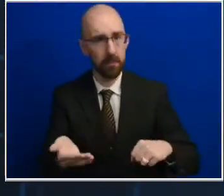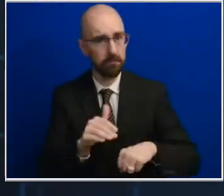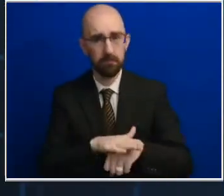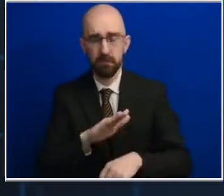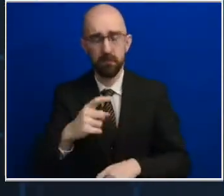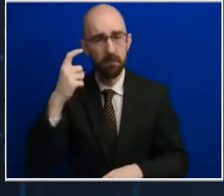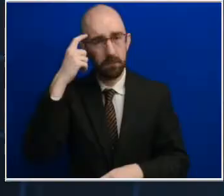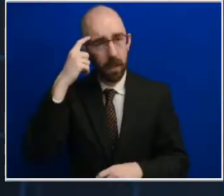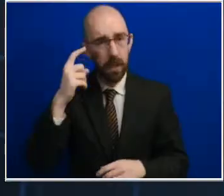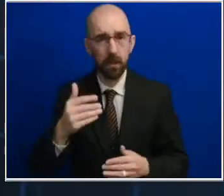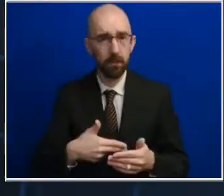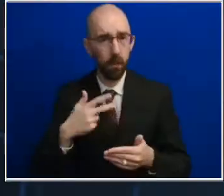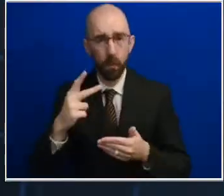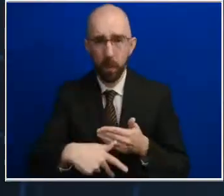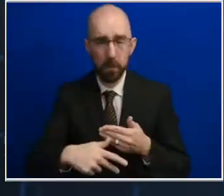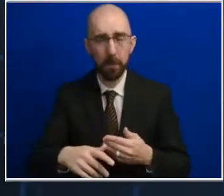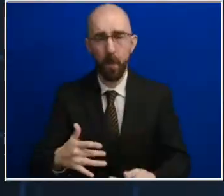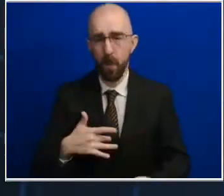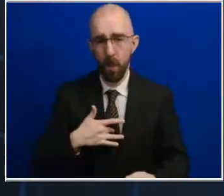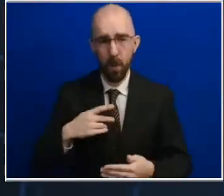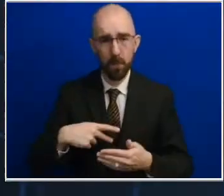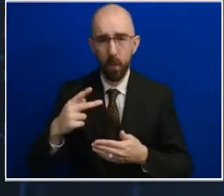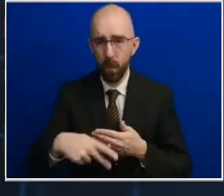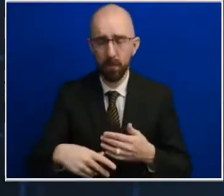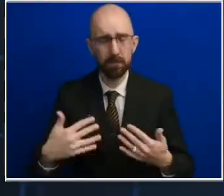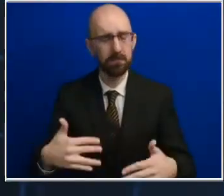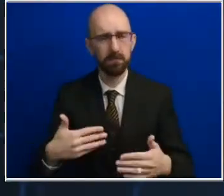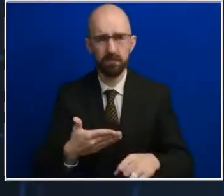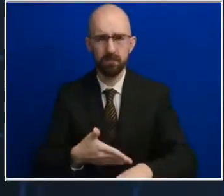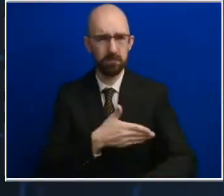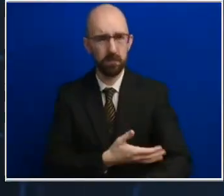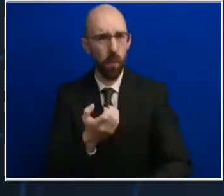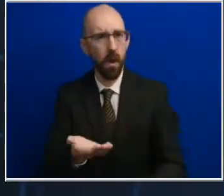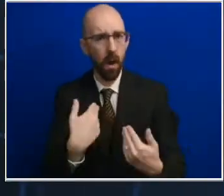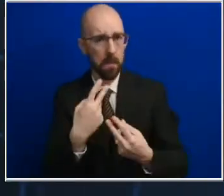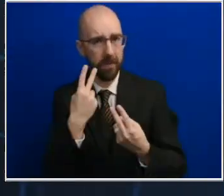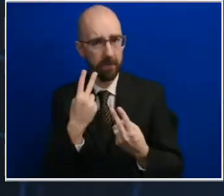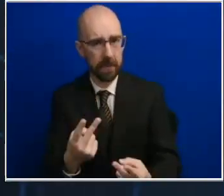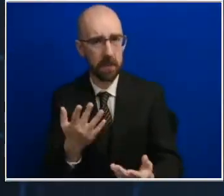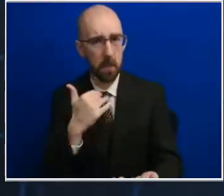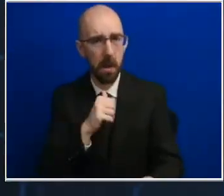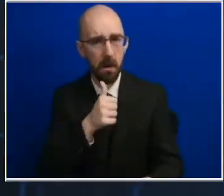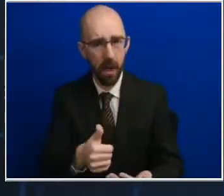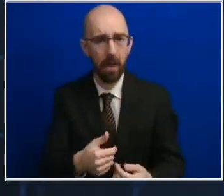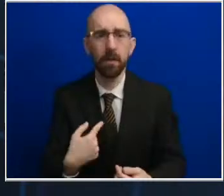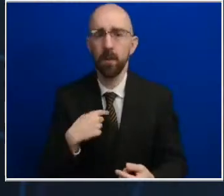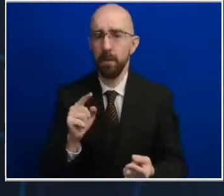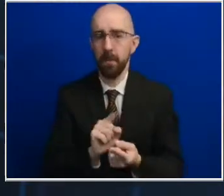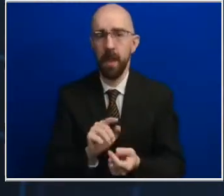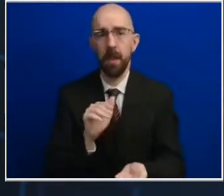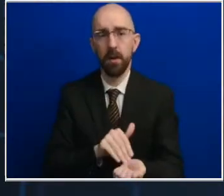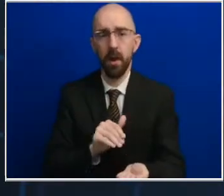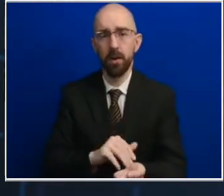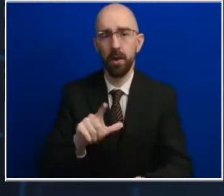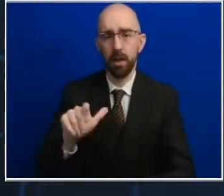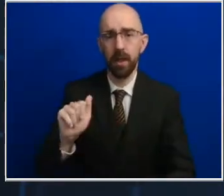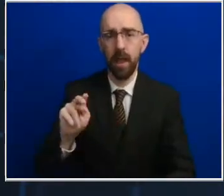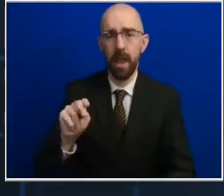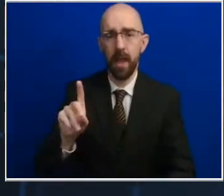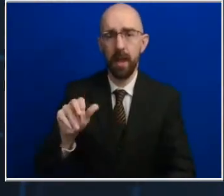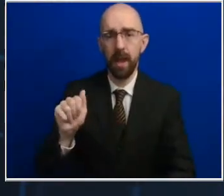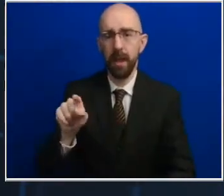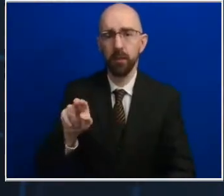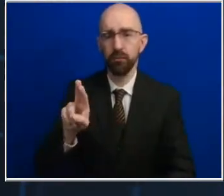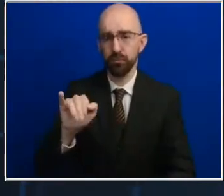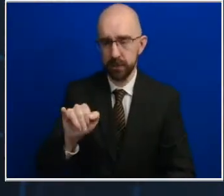program and cardiology, and why don't you come out for a visit? And that's when I had met Dr. Landazuri, and, you know, one of the first